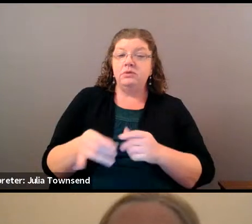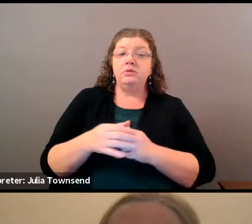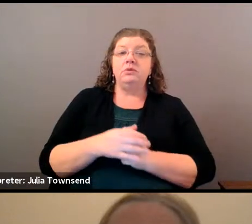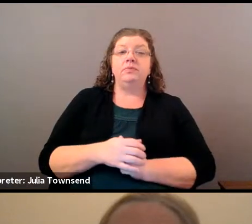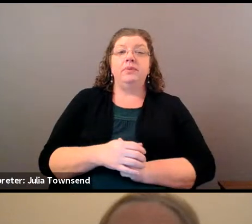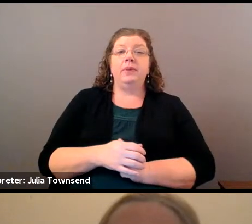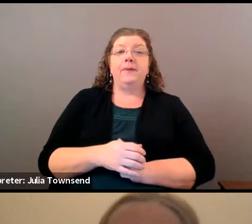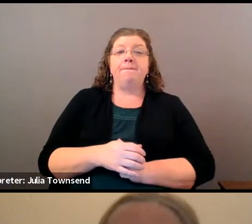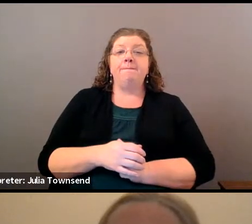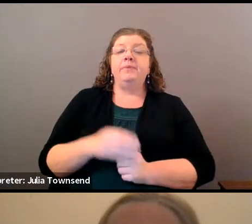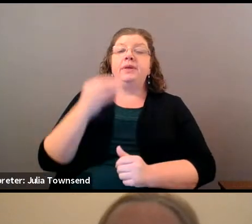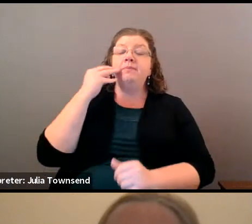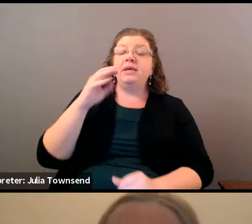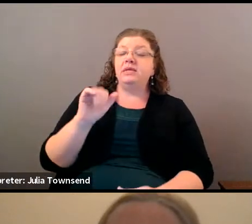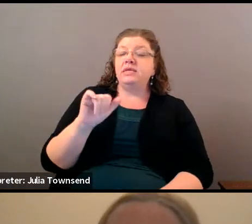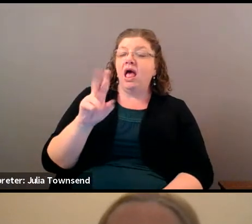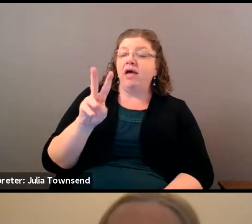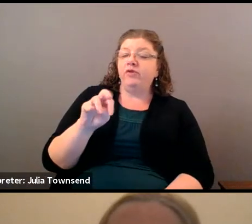Ms. Alvarez.